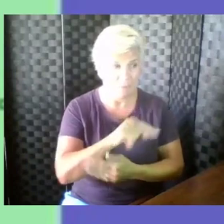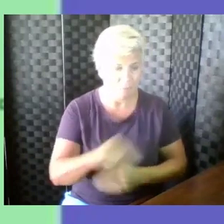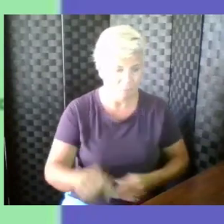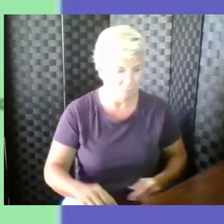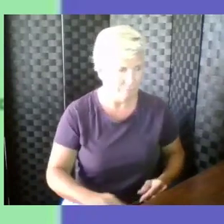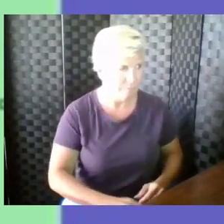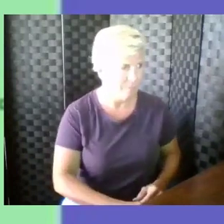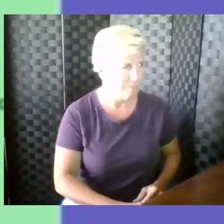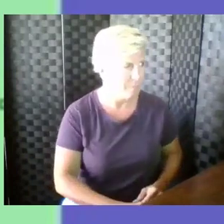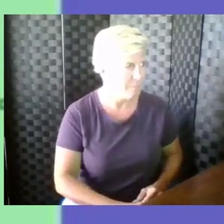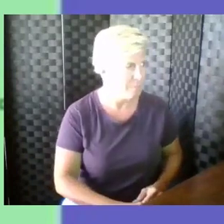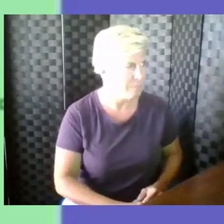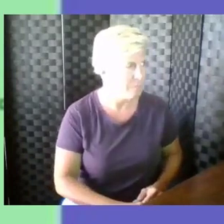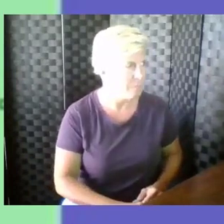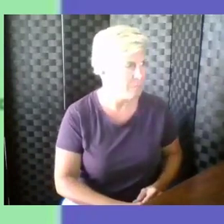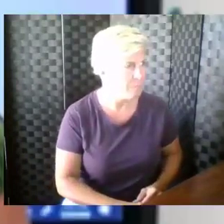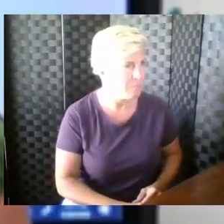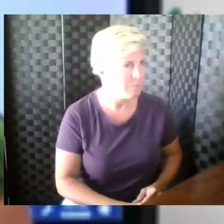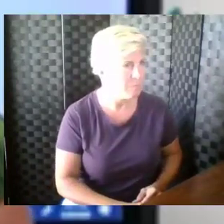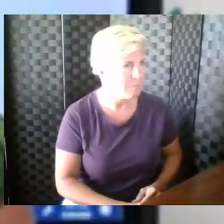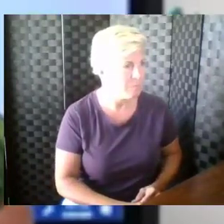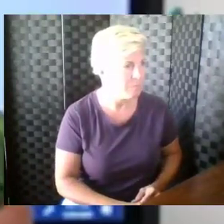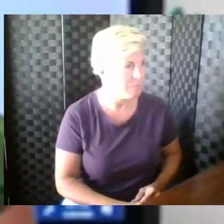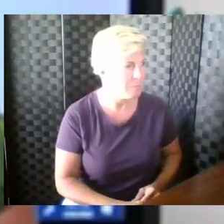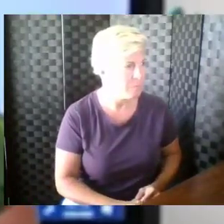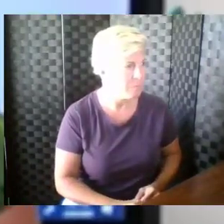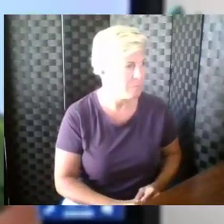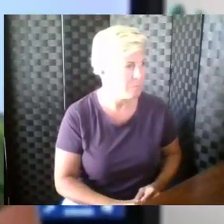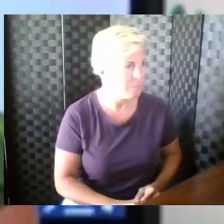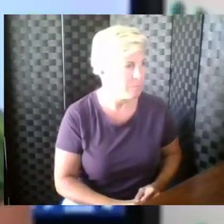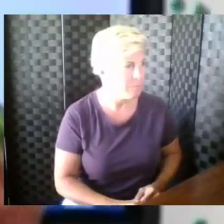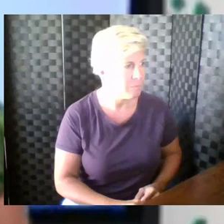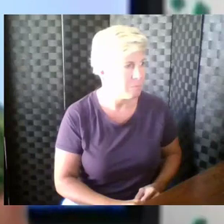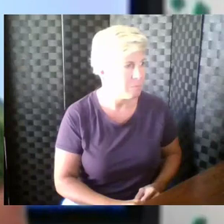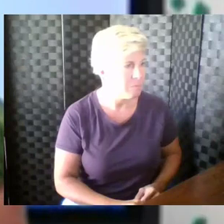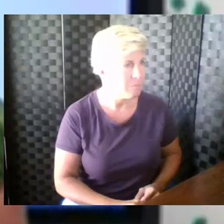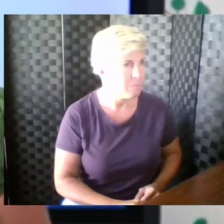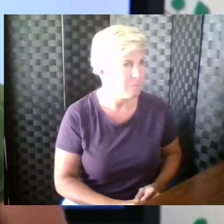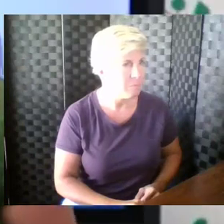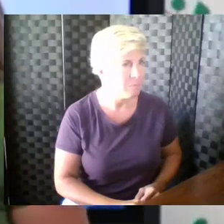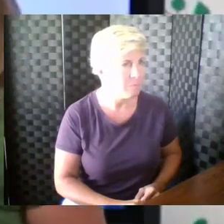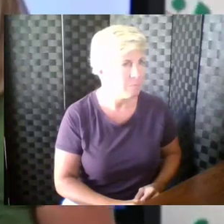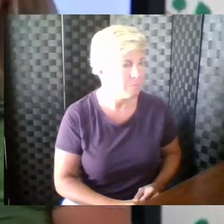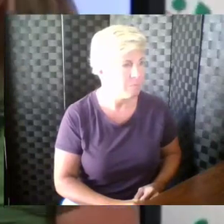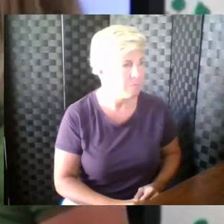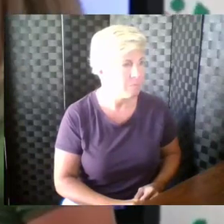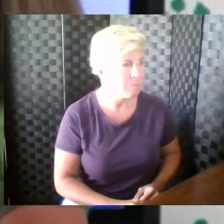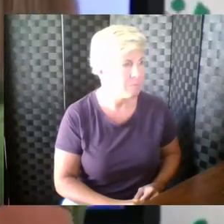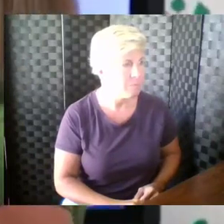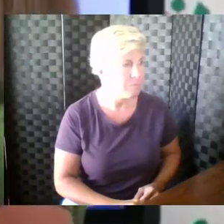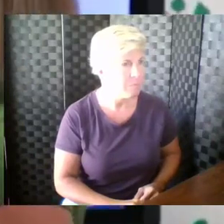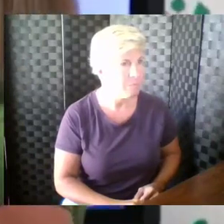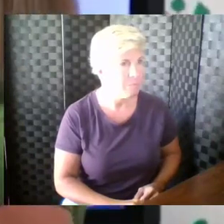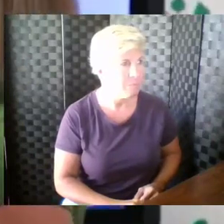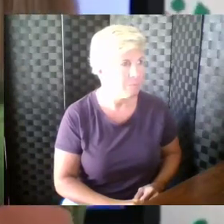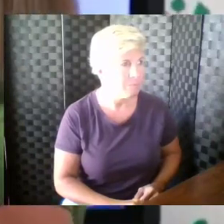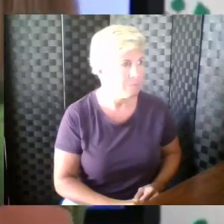regular pencil. You probably want to make sure it has an eraser just in case, because we always make mistakes in math, and that's okay. It's